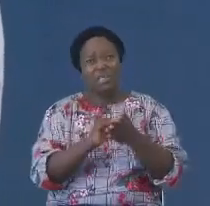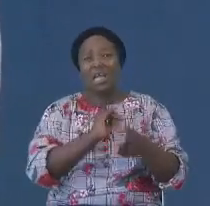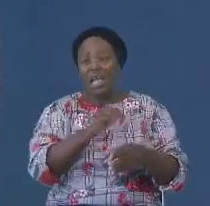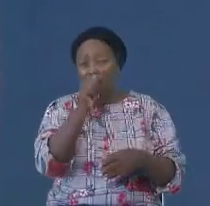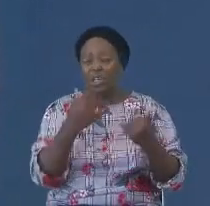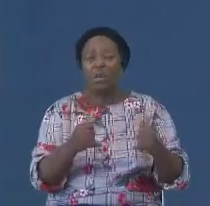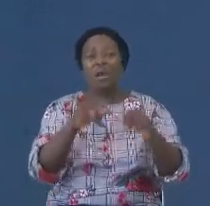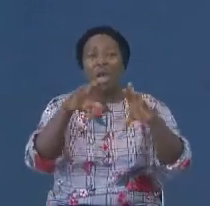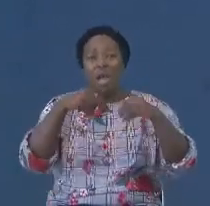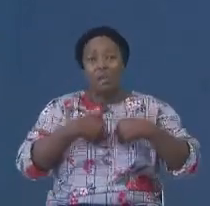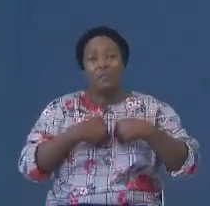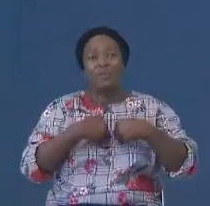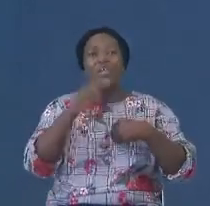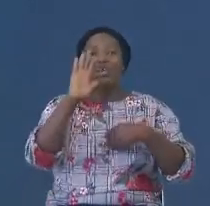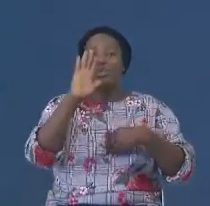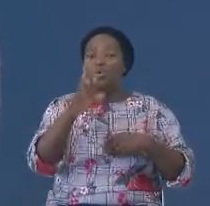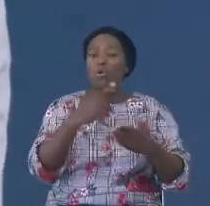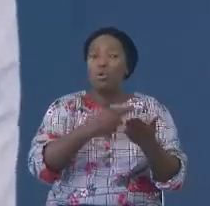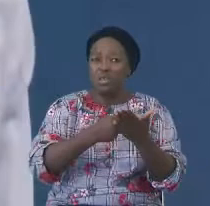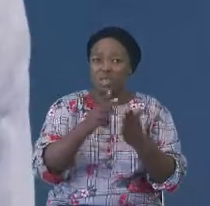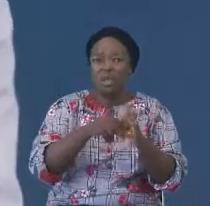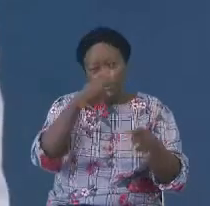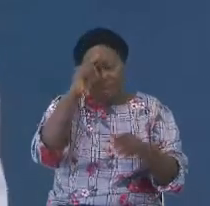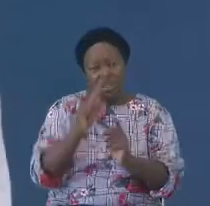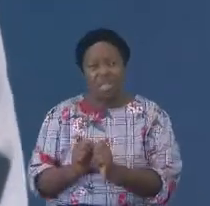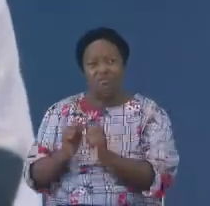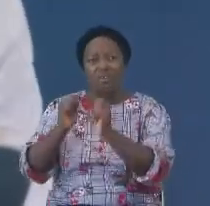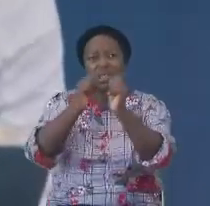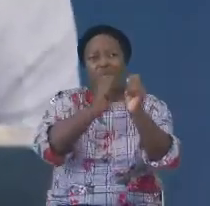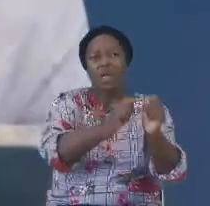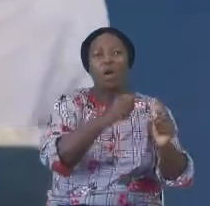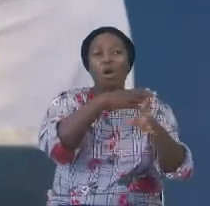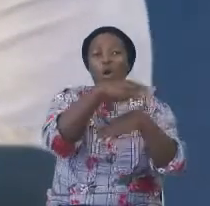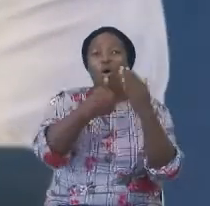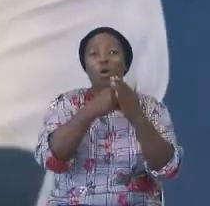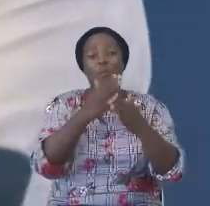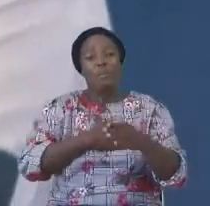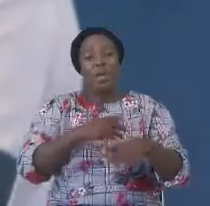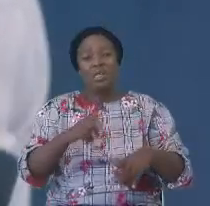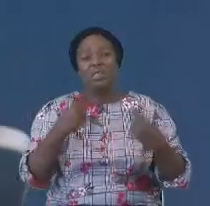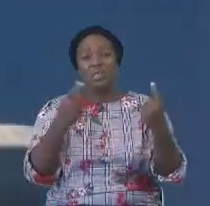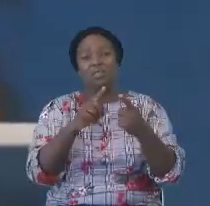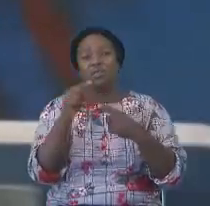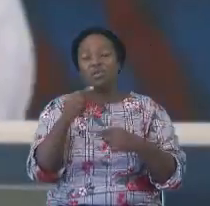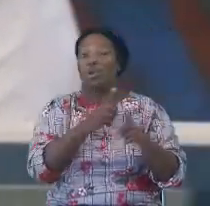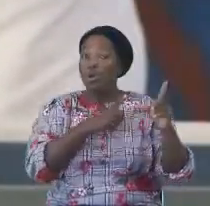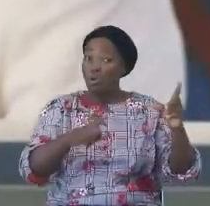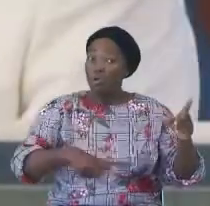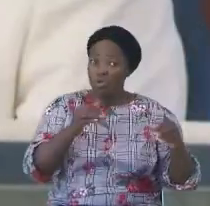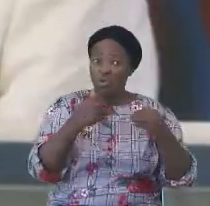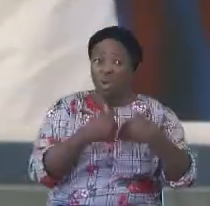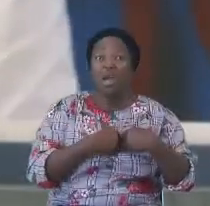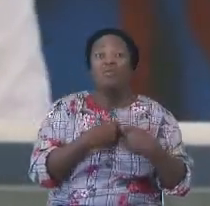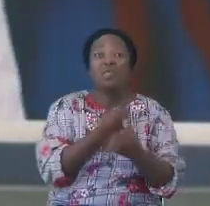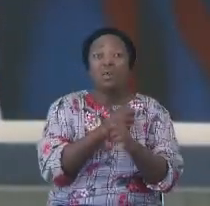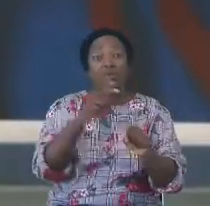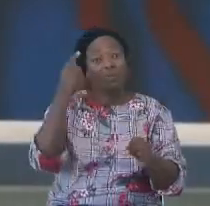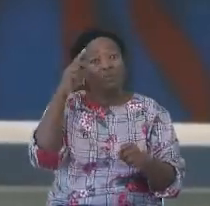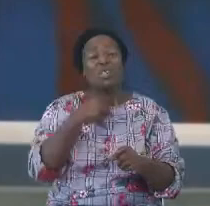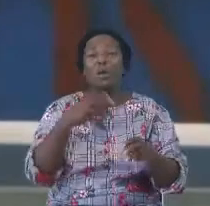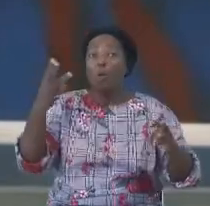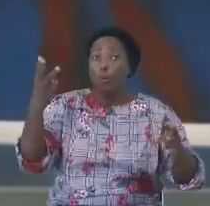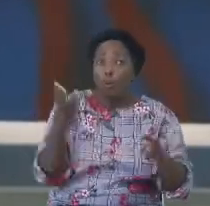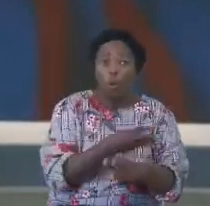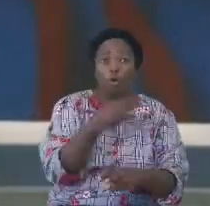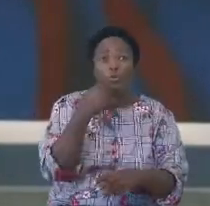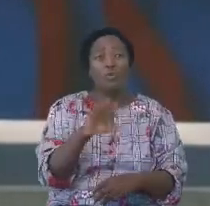am now having your righteousness, because I transfer all my sins unto you. Lord,